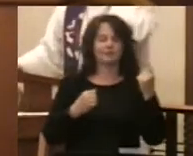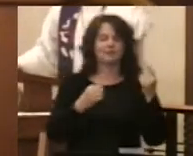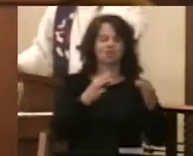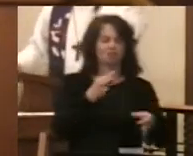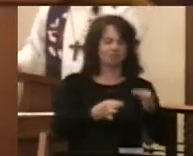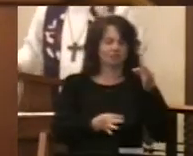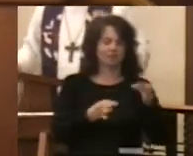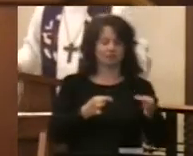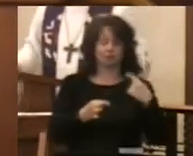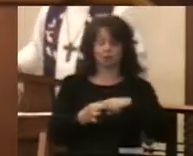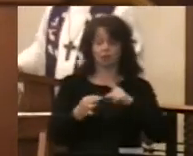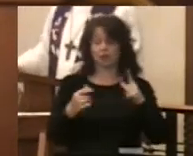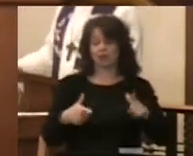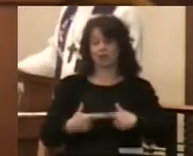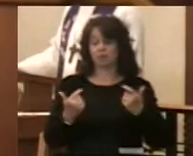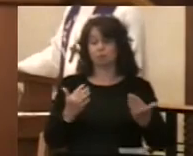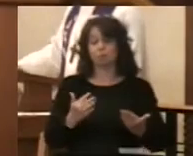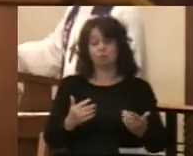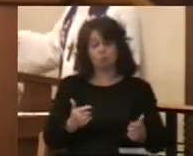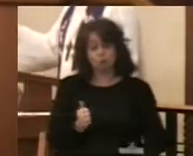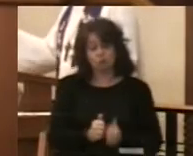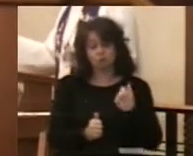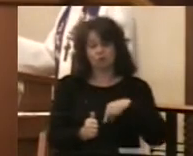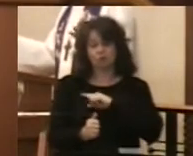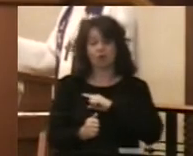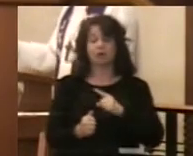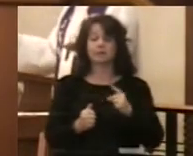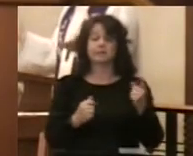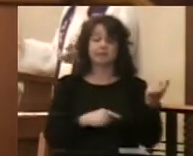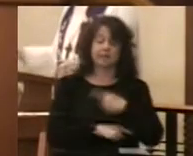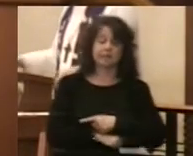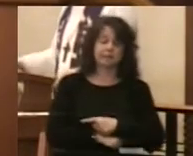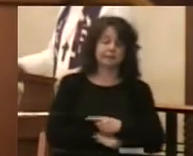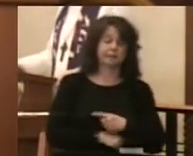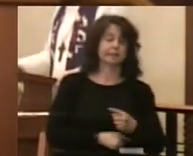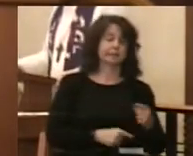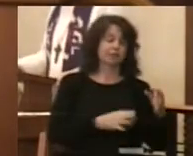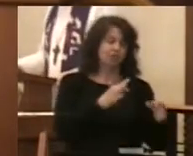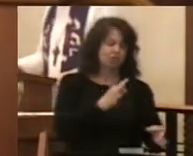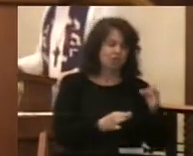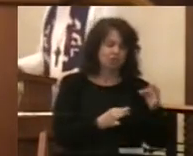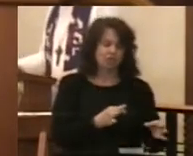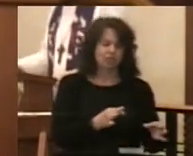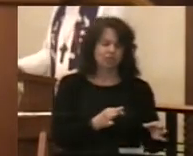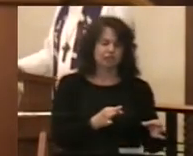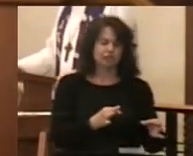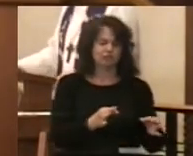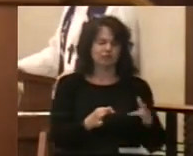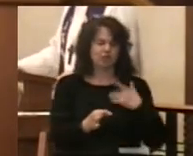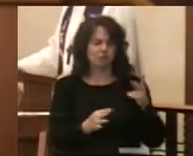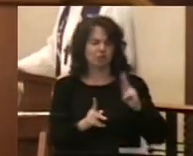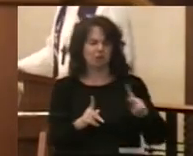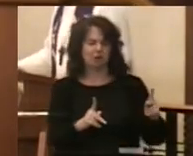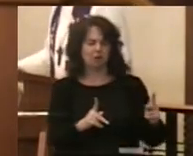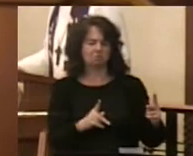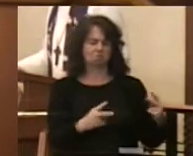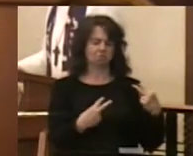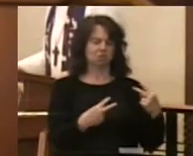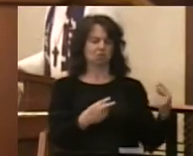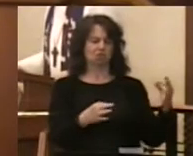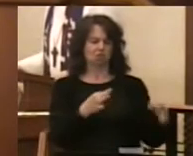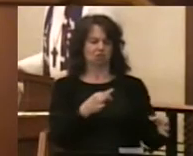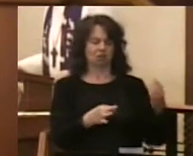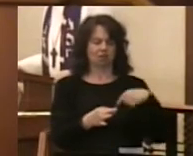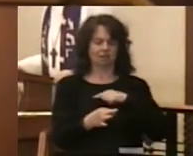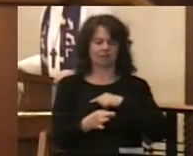how we live most of our days, judging this or that, feeling judged one way or the other. But now you